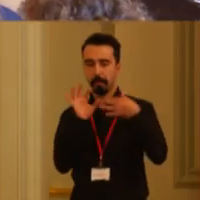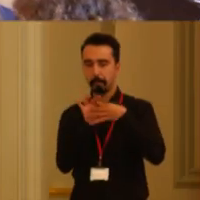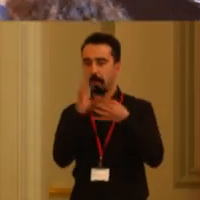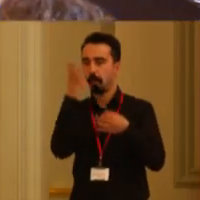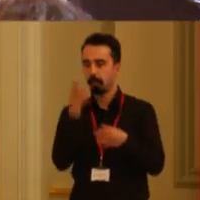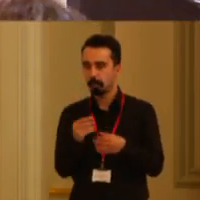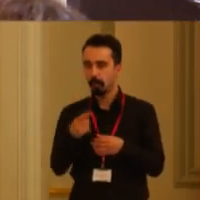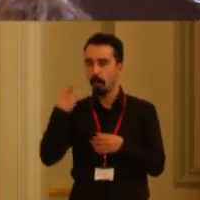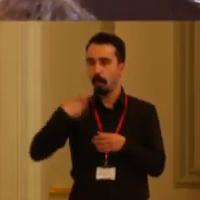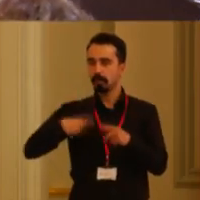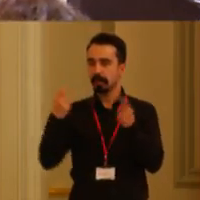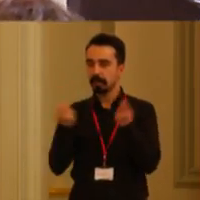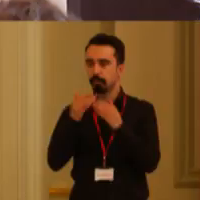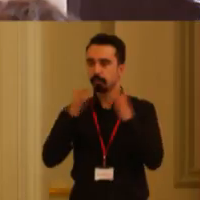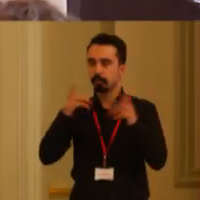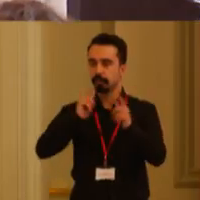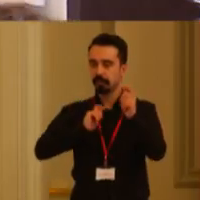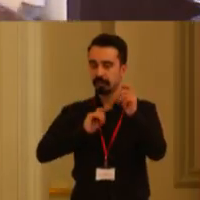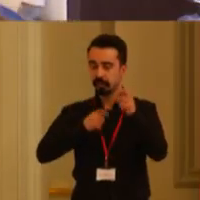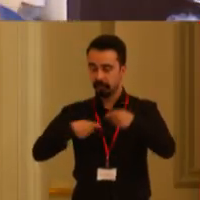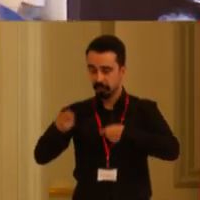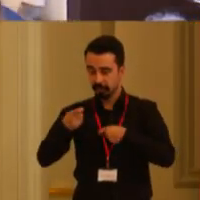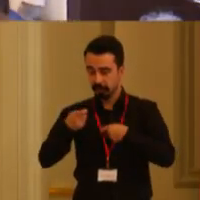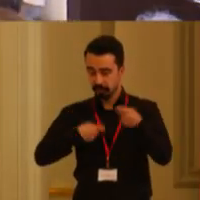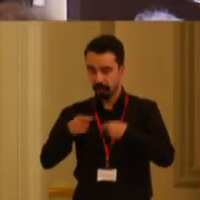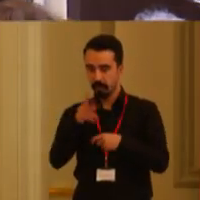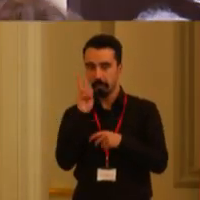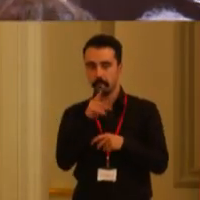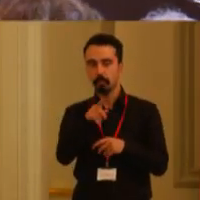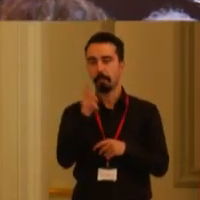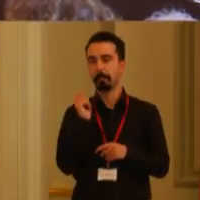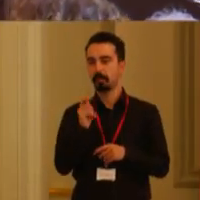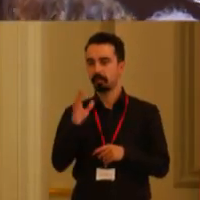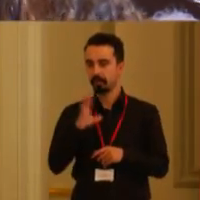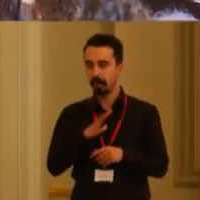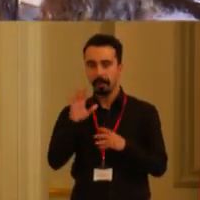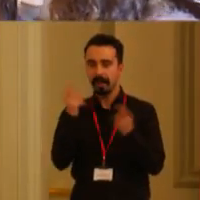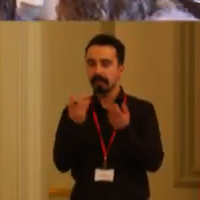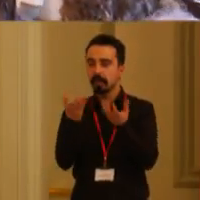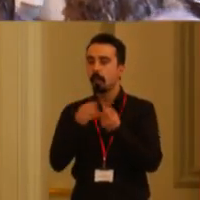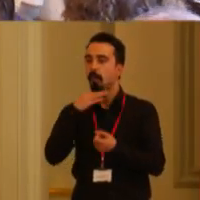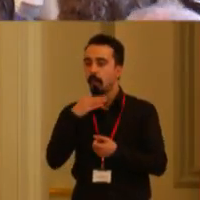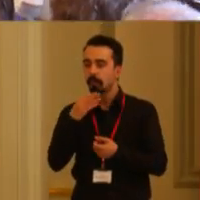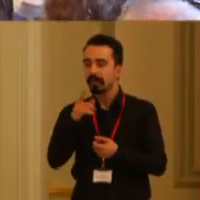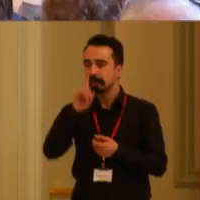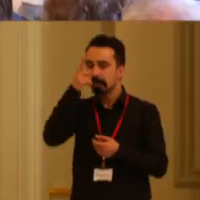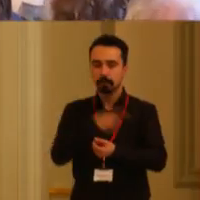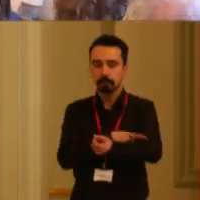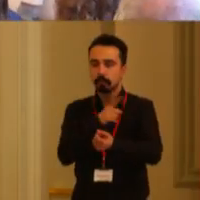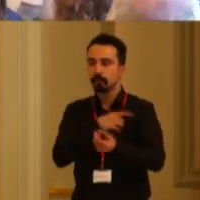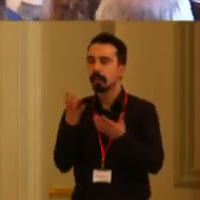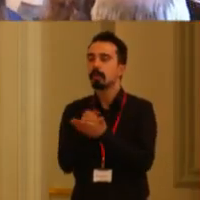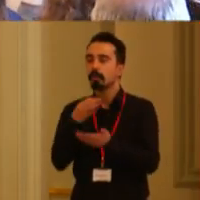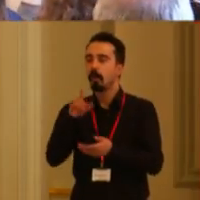collaboration maybe between small and big businesses. From the perspective of the private businesses, they have to. If they